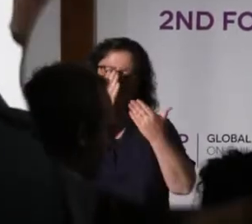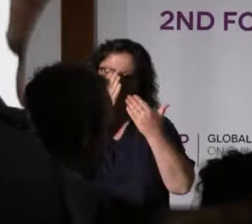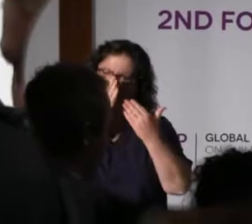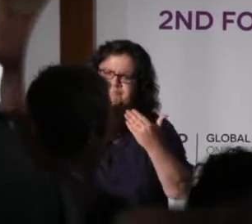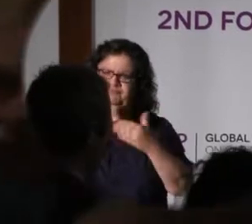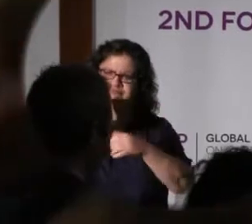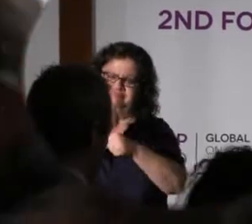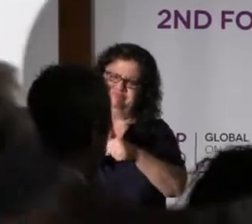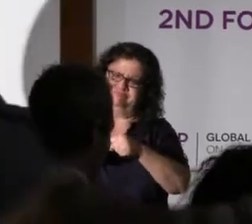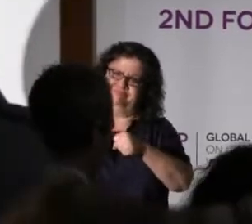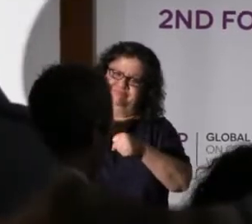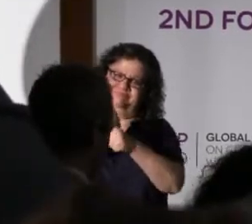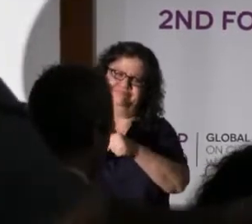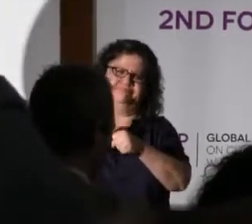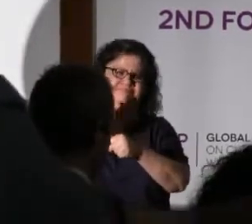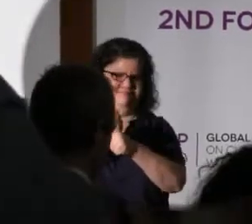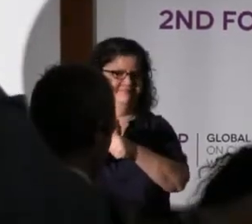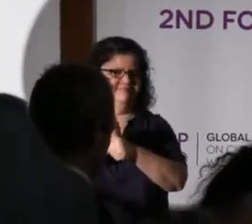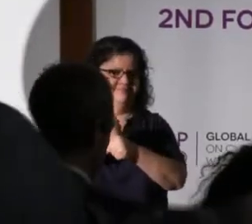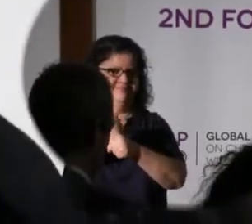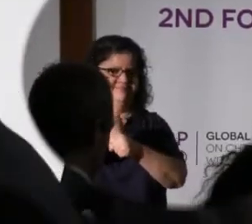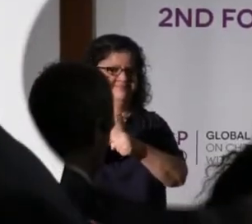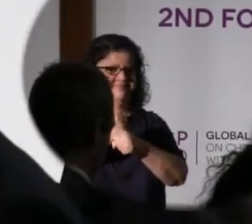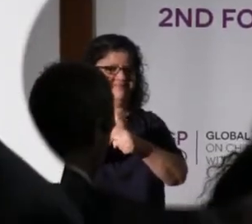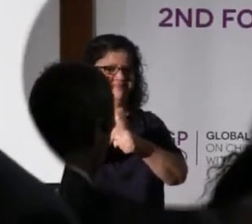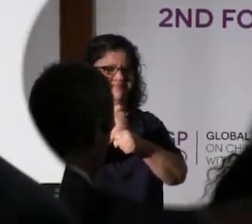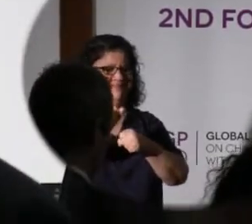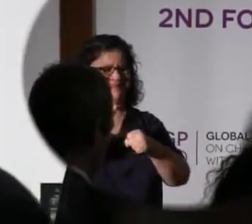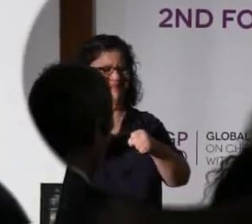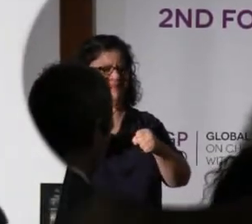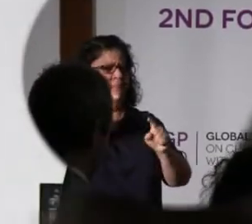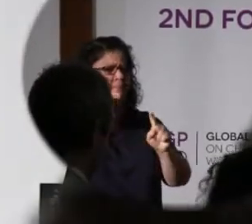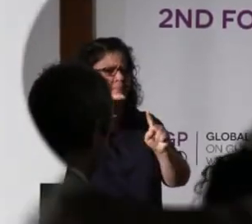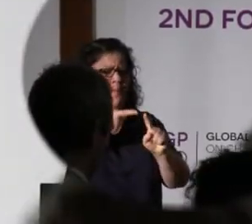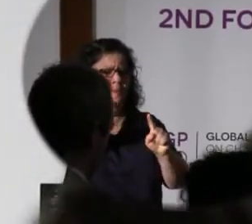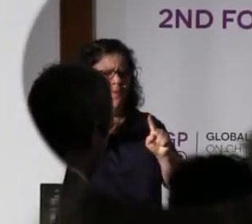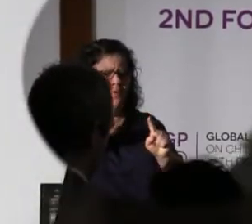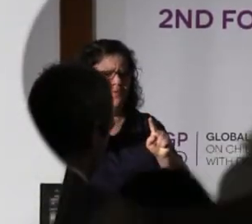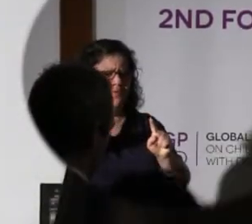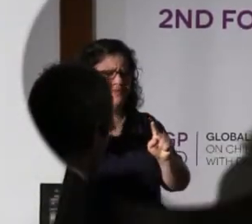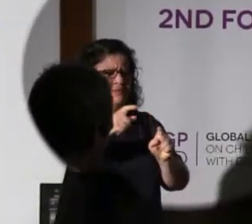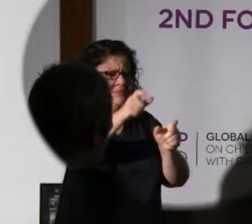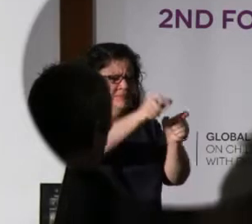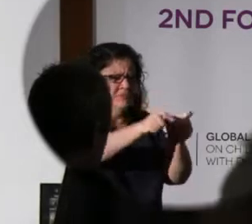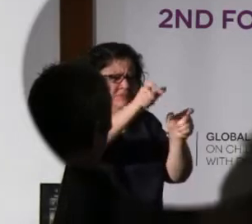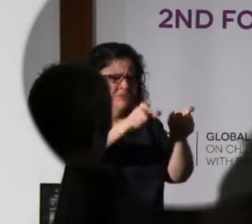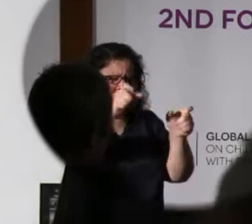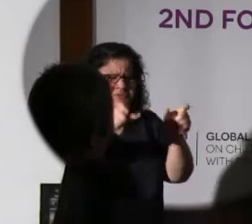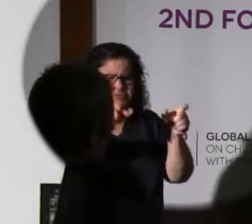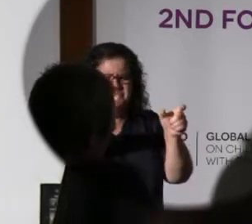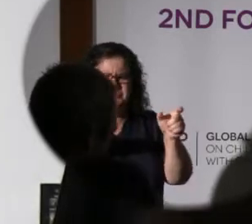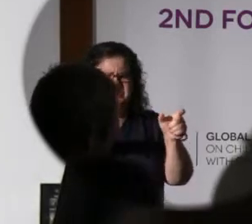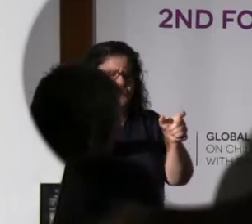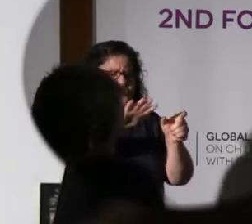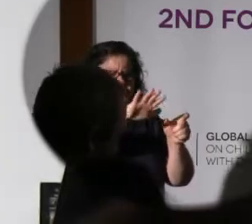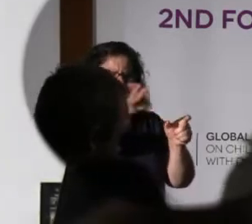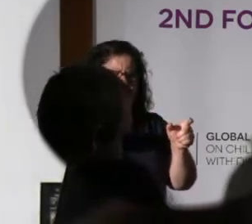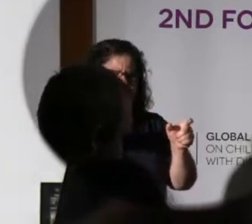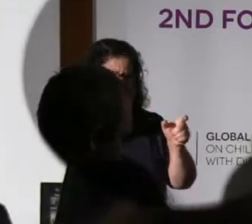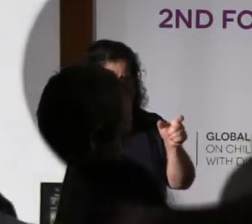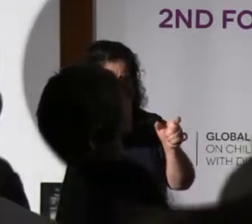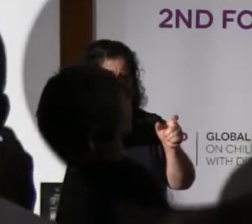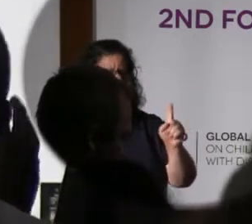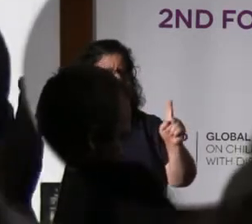has unique gifts and talents, dreams and ambitions, something to offer that nobody else